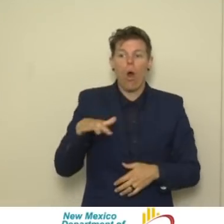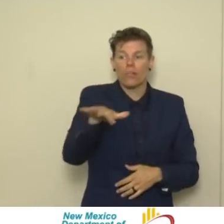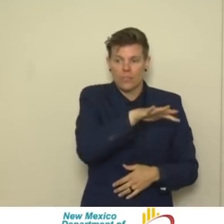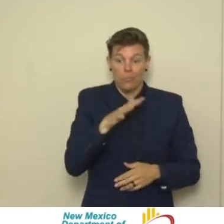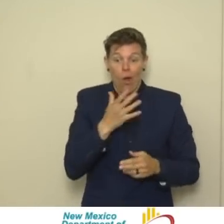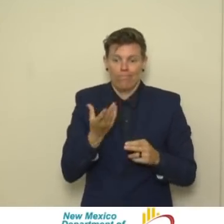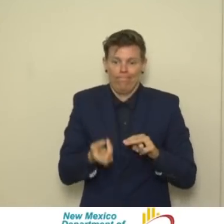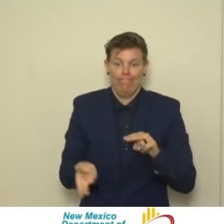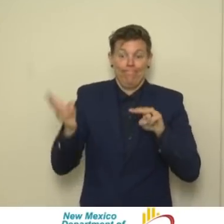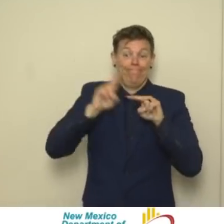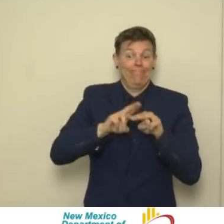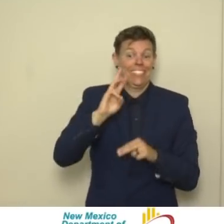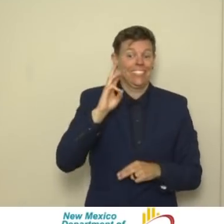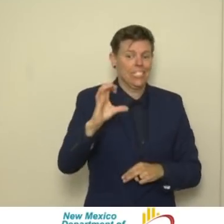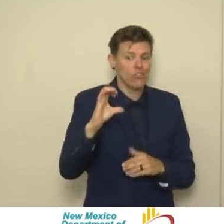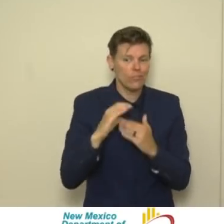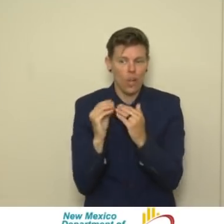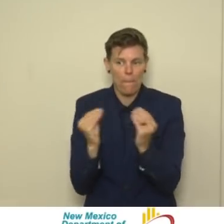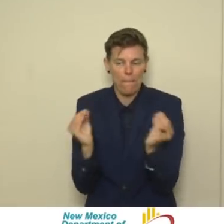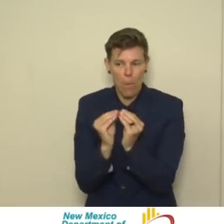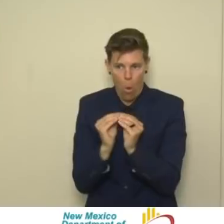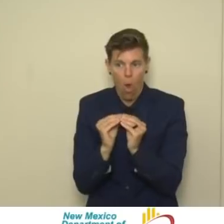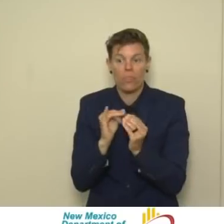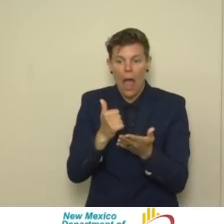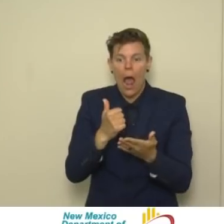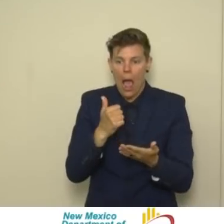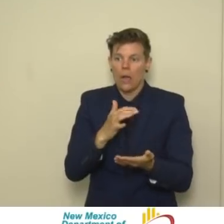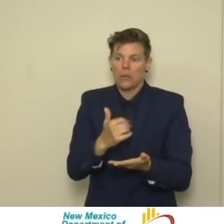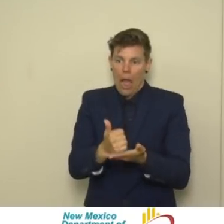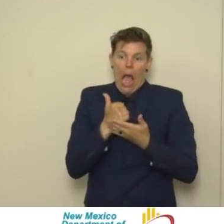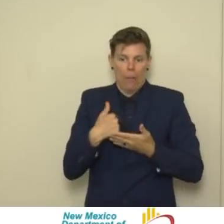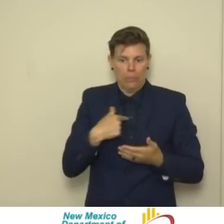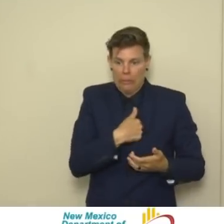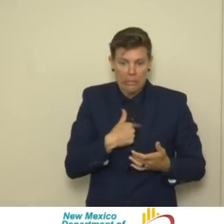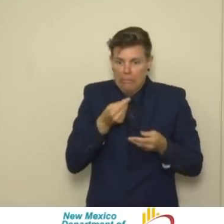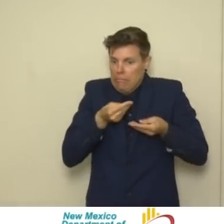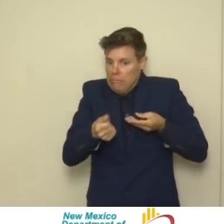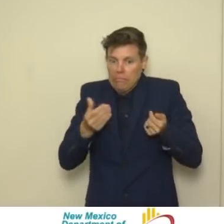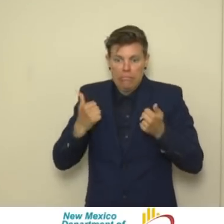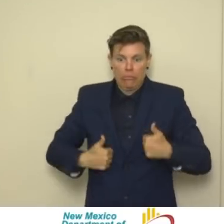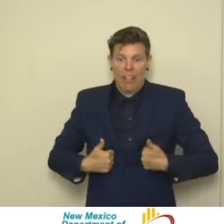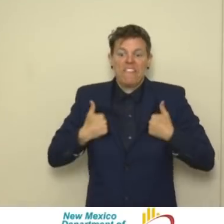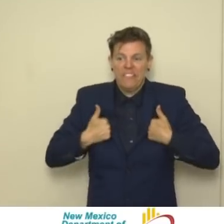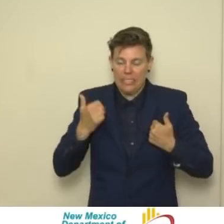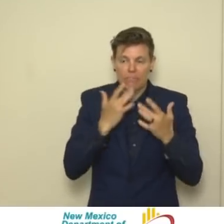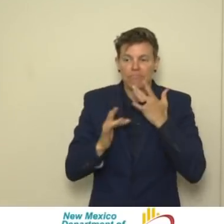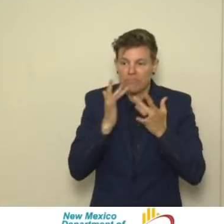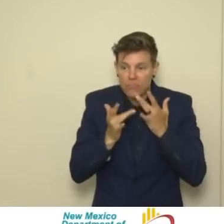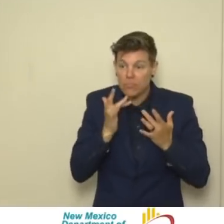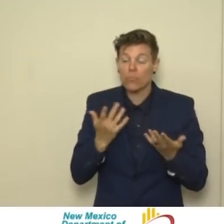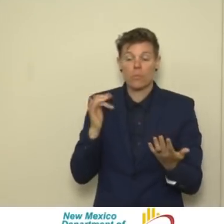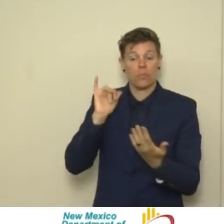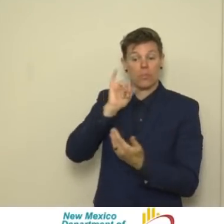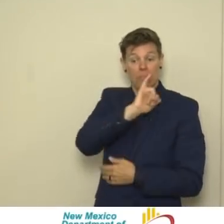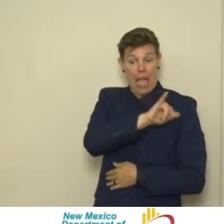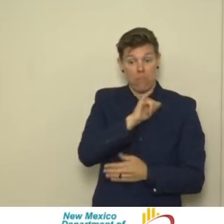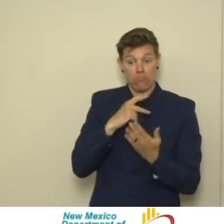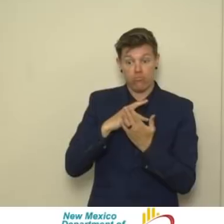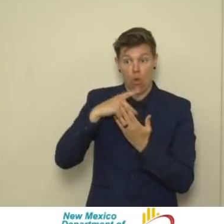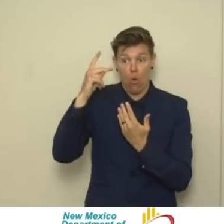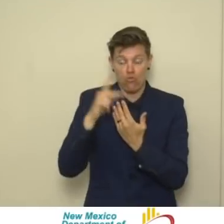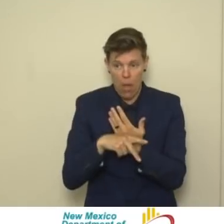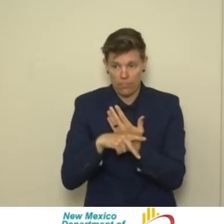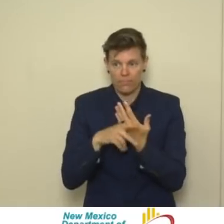get through this tough situation that we're all in. That program expires this week. So what does that mean for